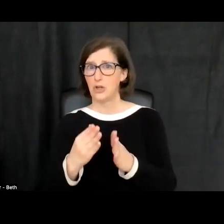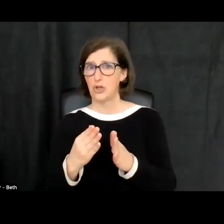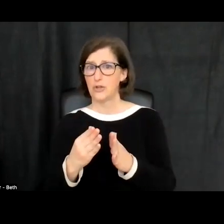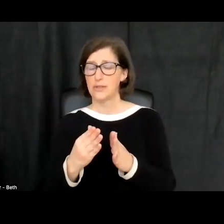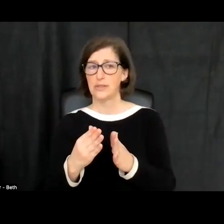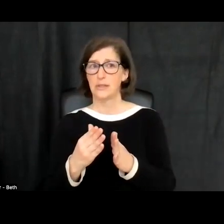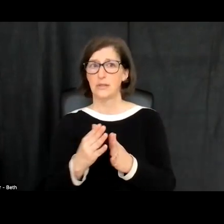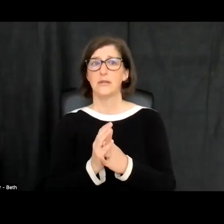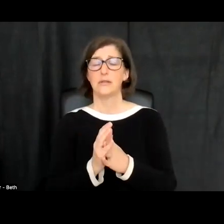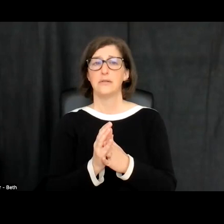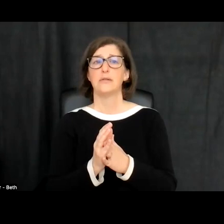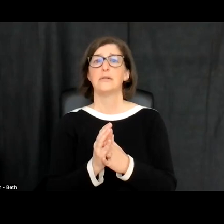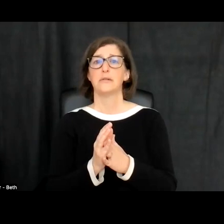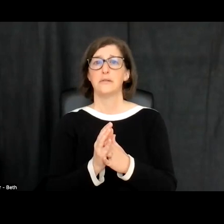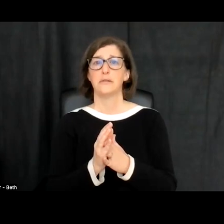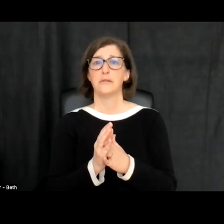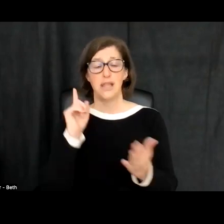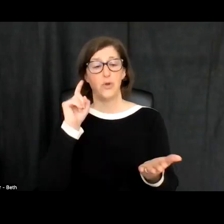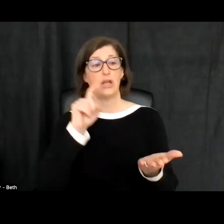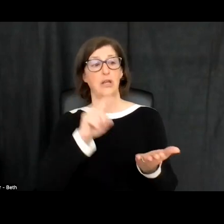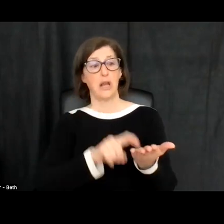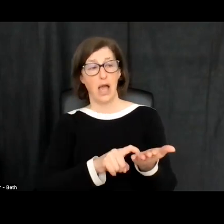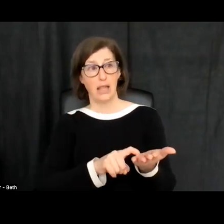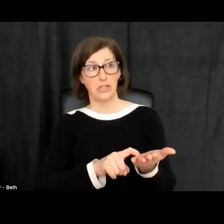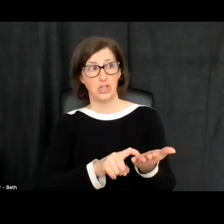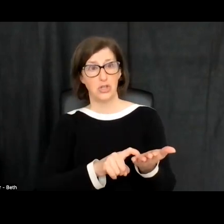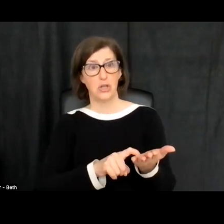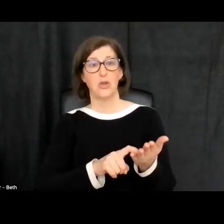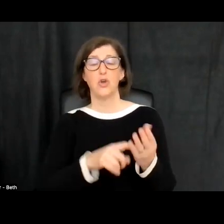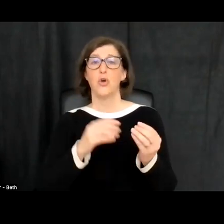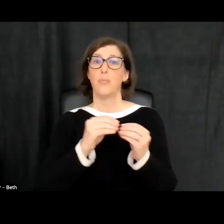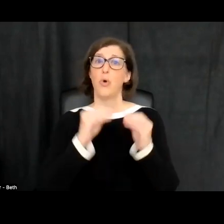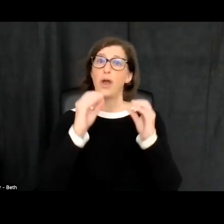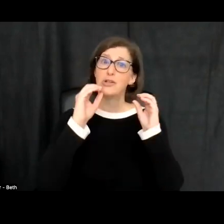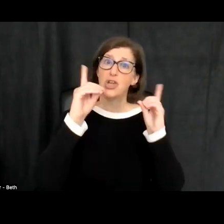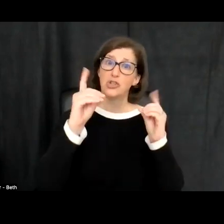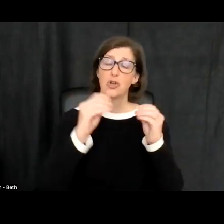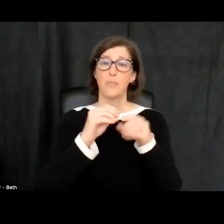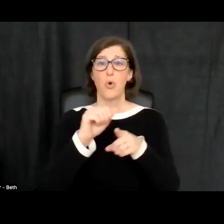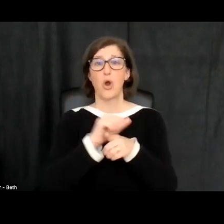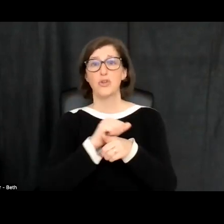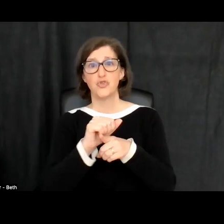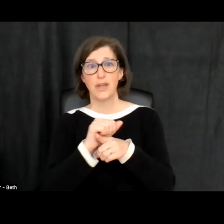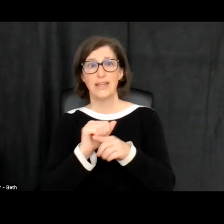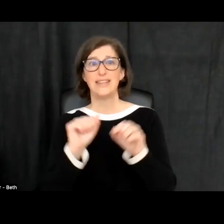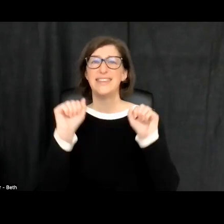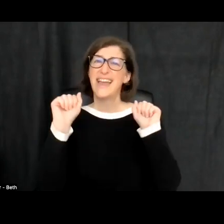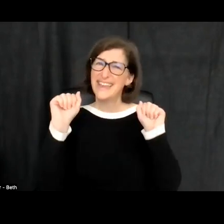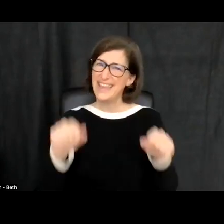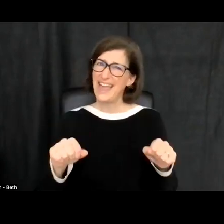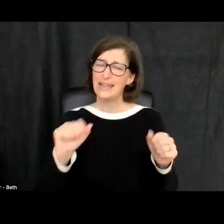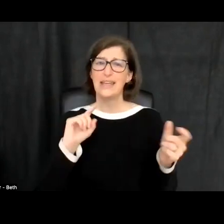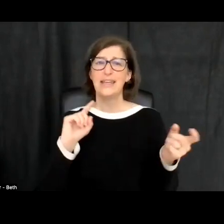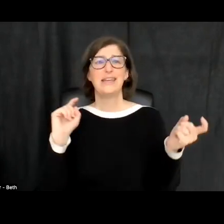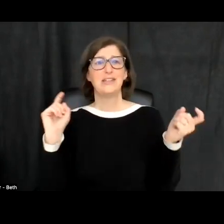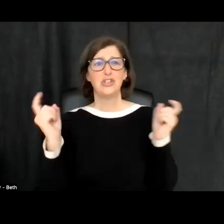lack knowledge, and with trainings, with more education, with more awareness, they are able to change in terms